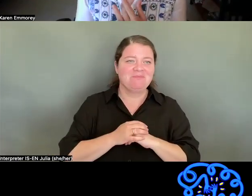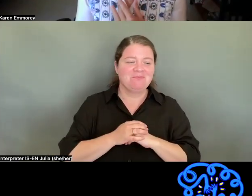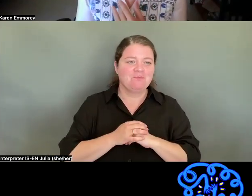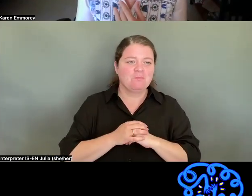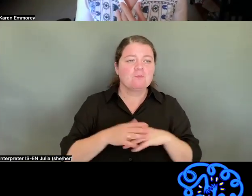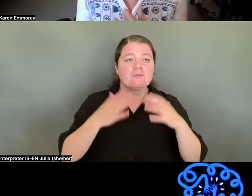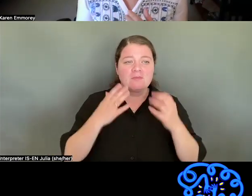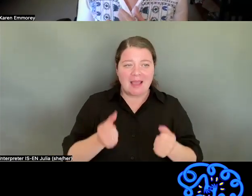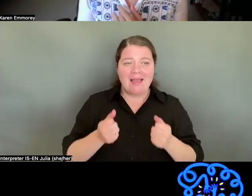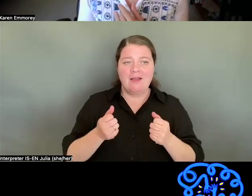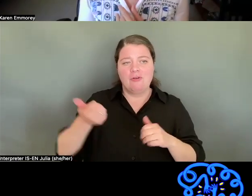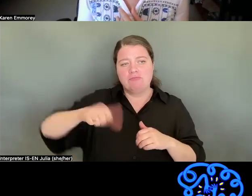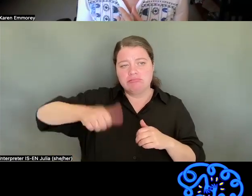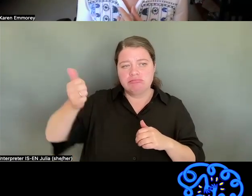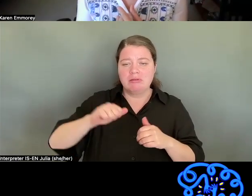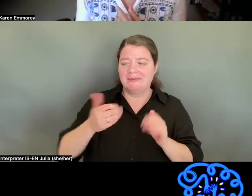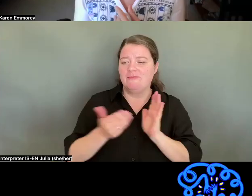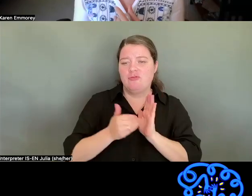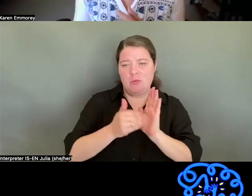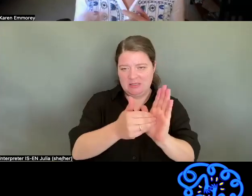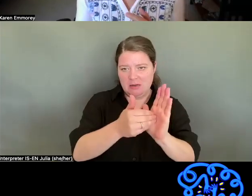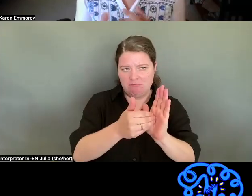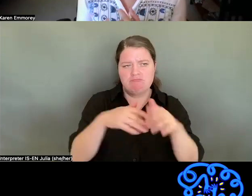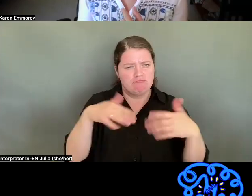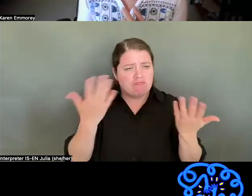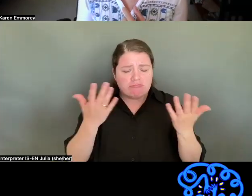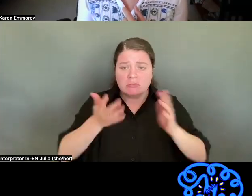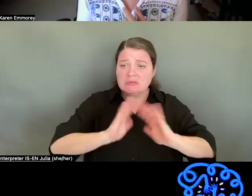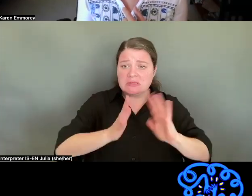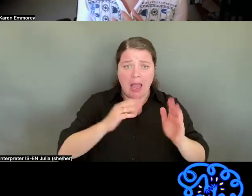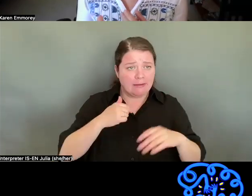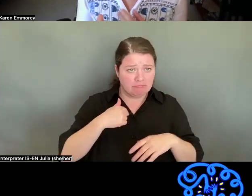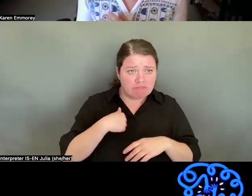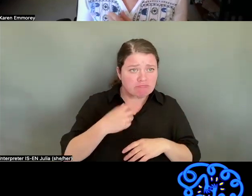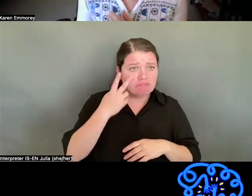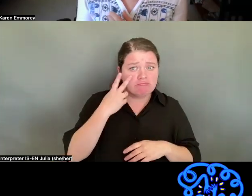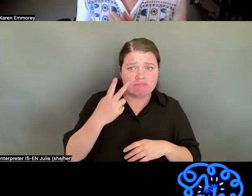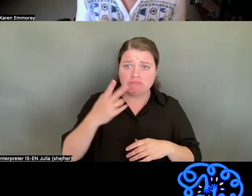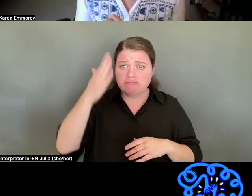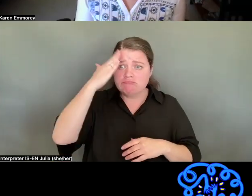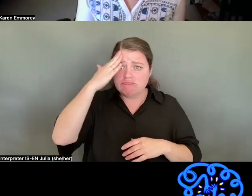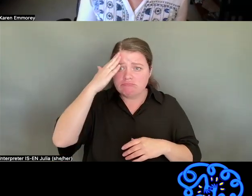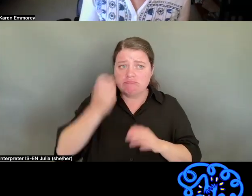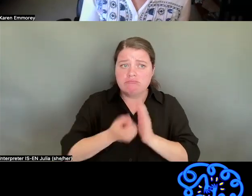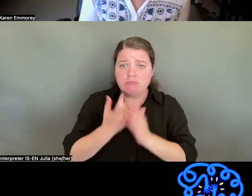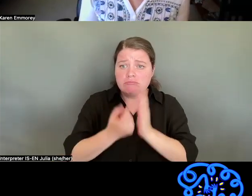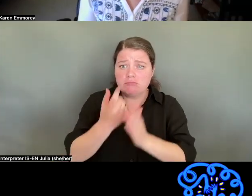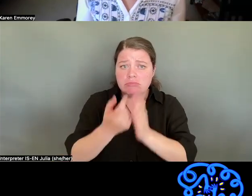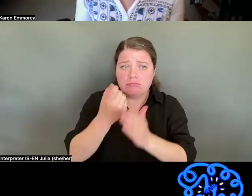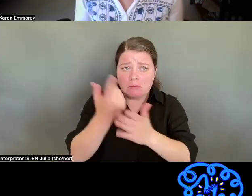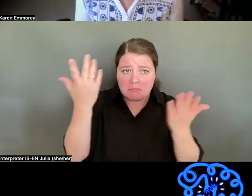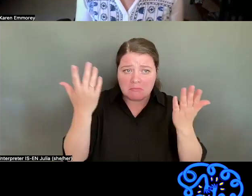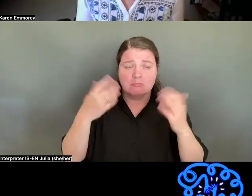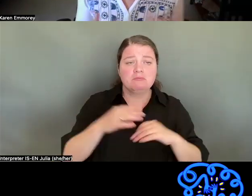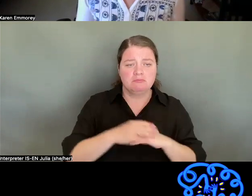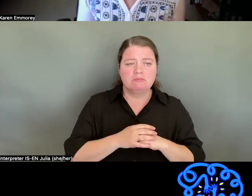for frequency, how familiar a sign is for these 2,700 signs, iconicity ratings by both hearing non-signers and